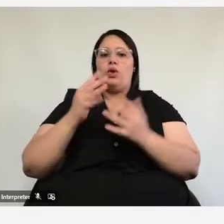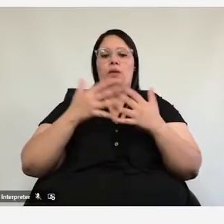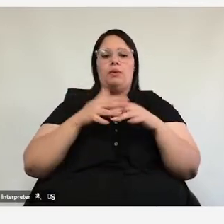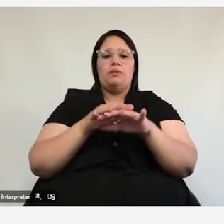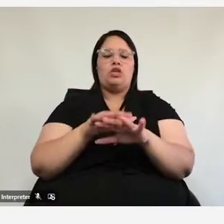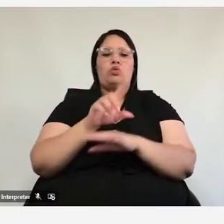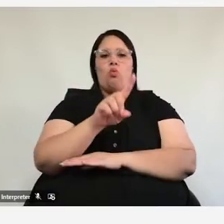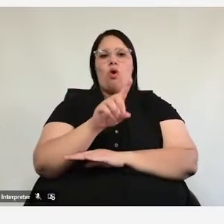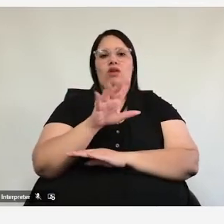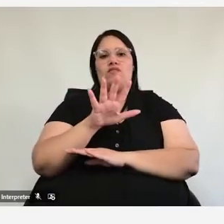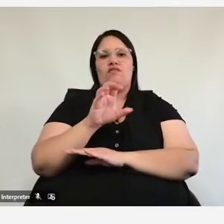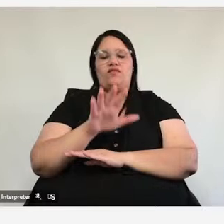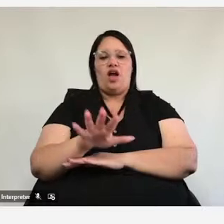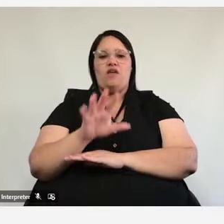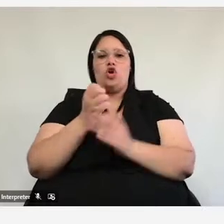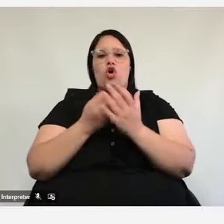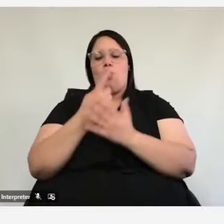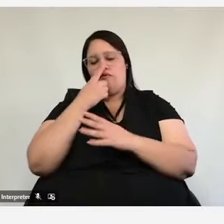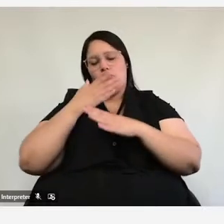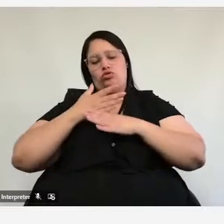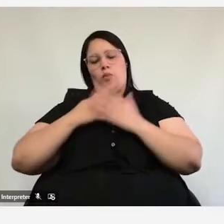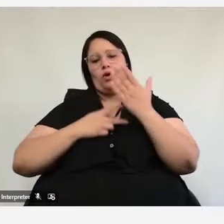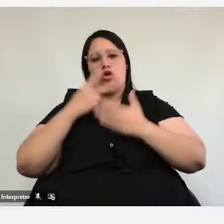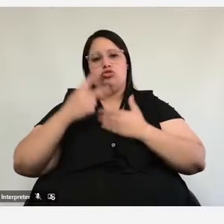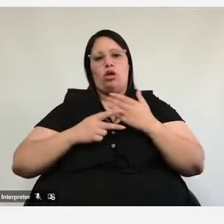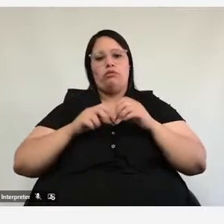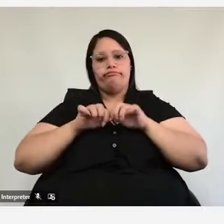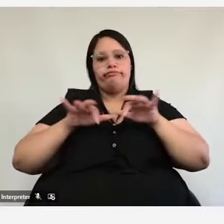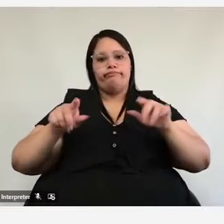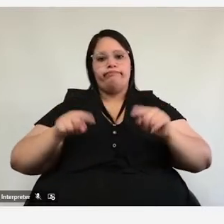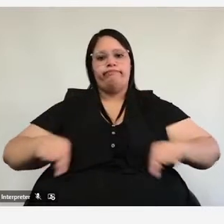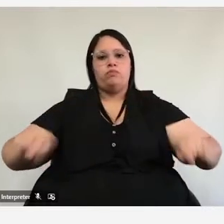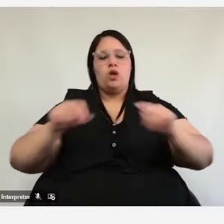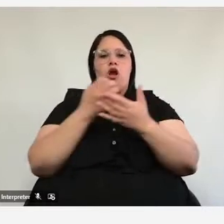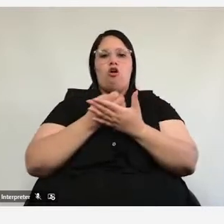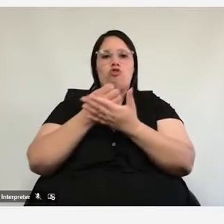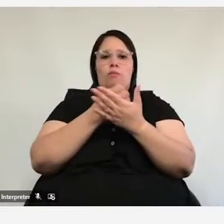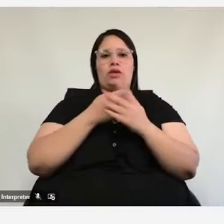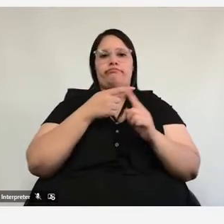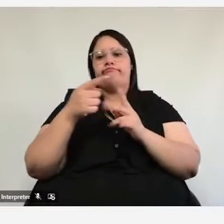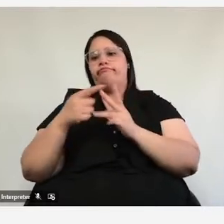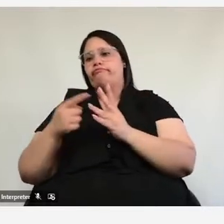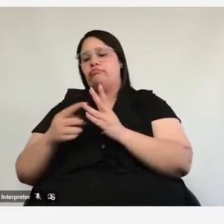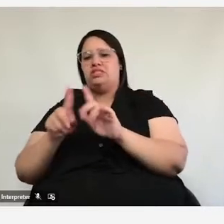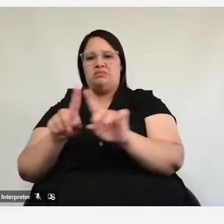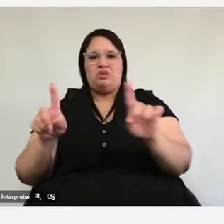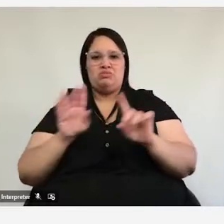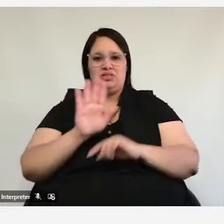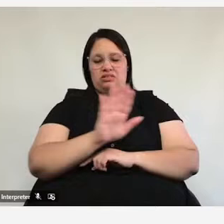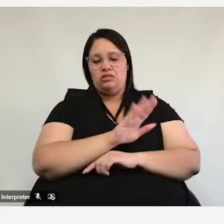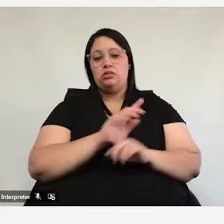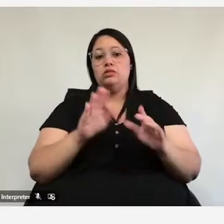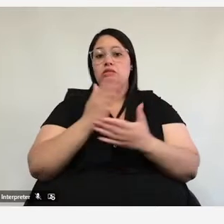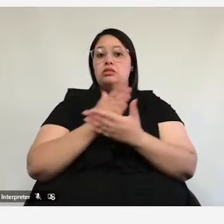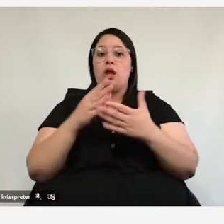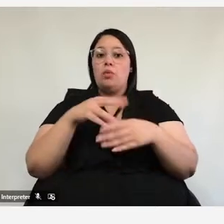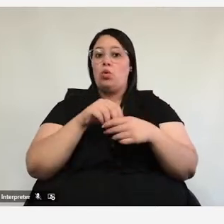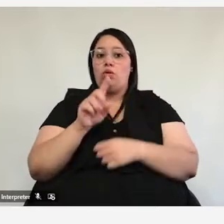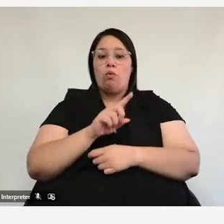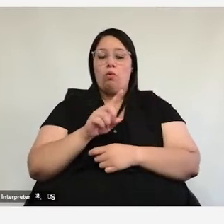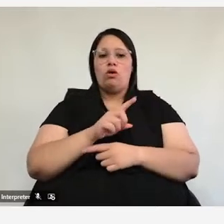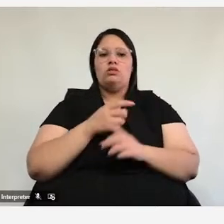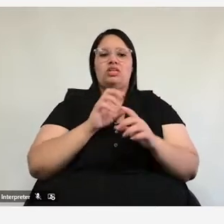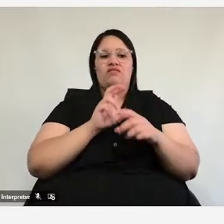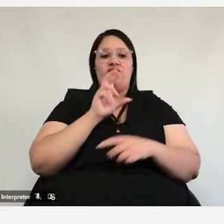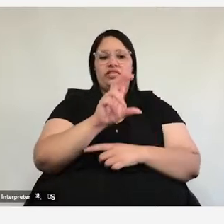of 155 growth for jobs projects across key economic drivers and departments. Some of these will include driving investment,